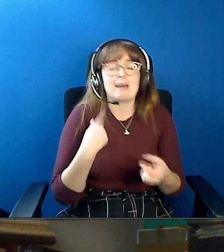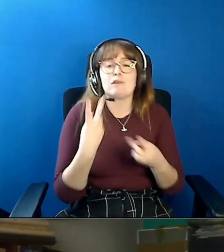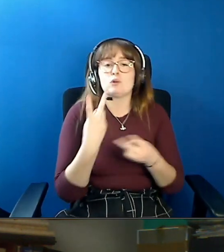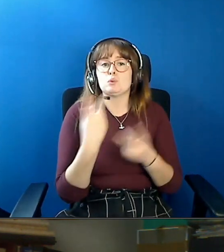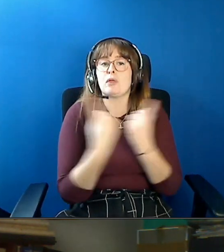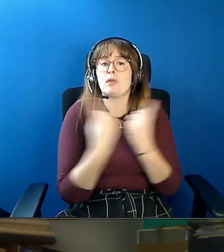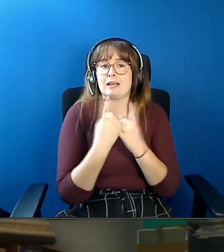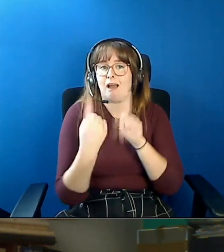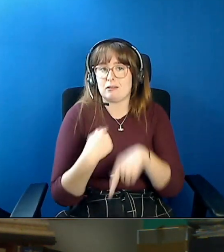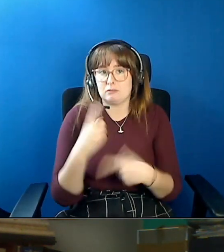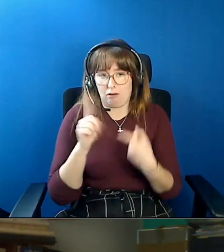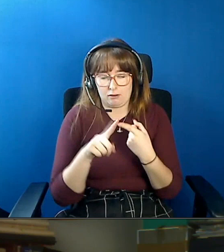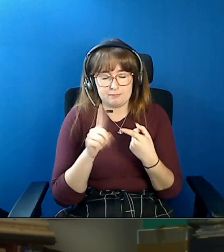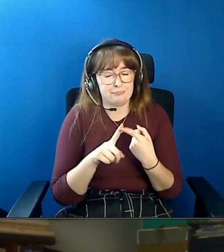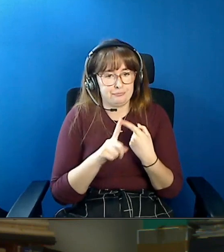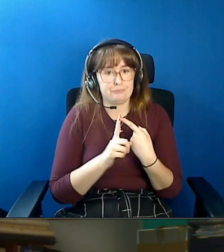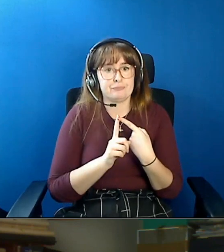that. Is